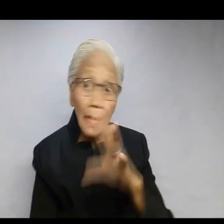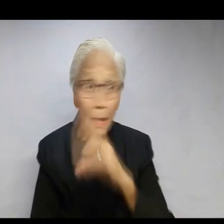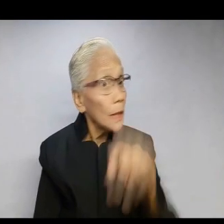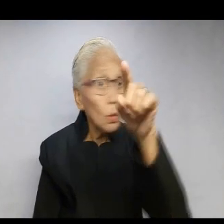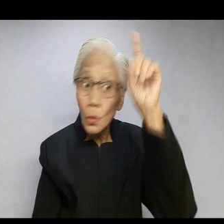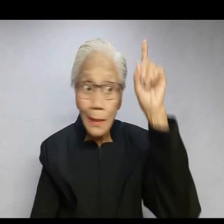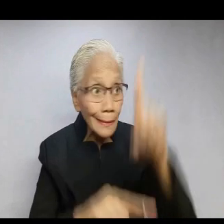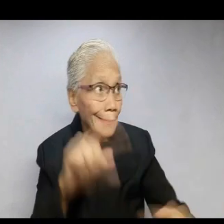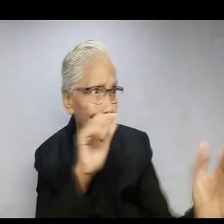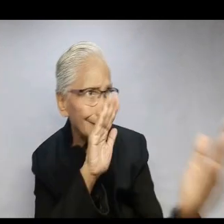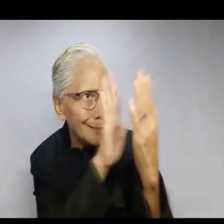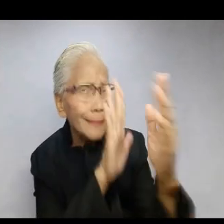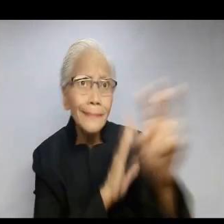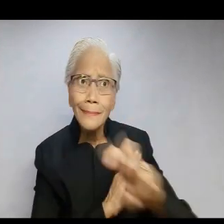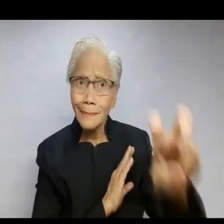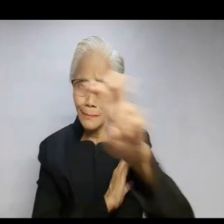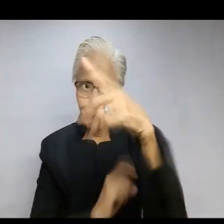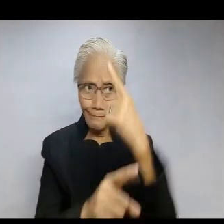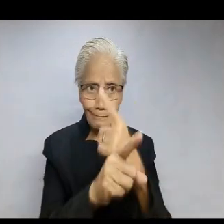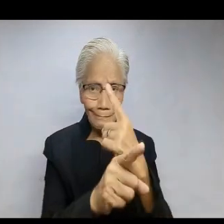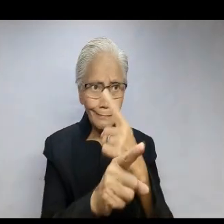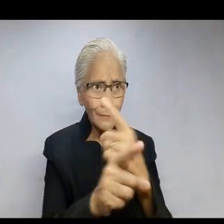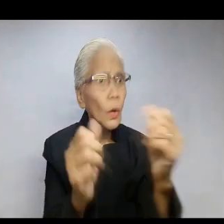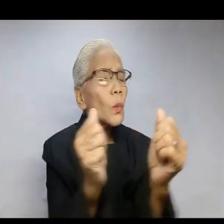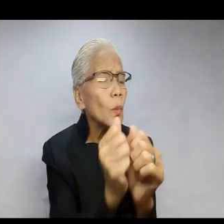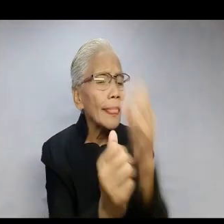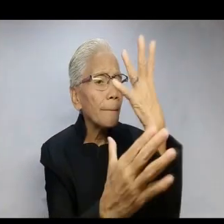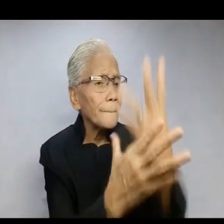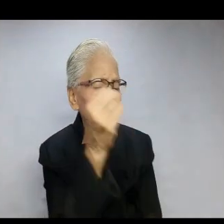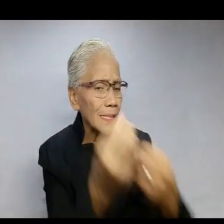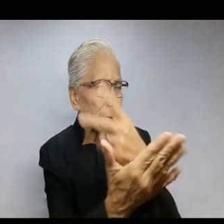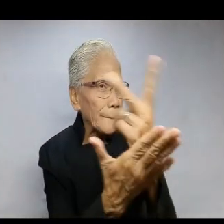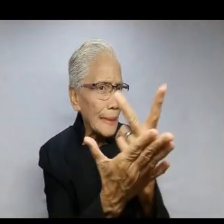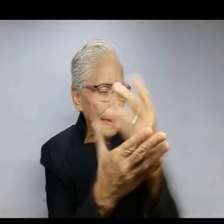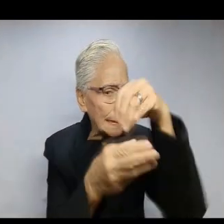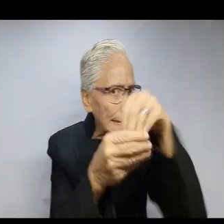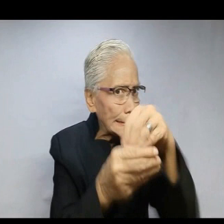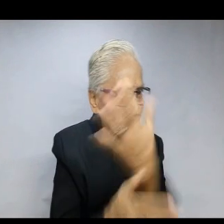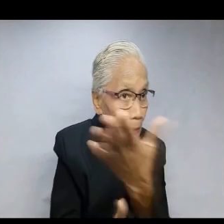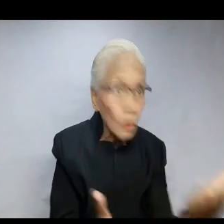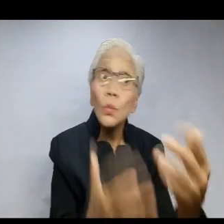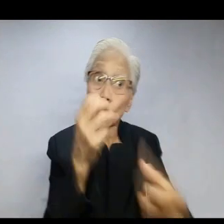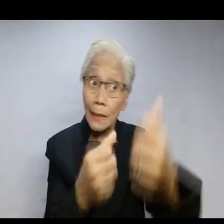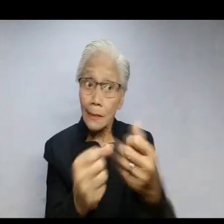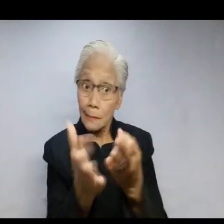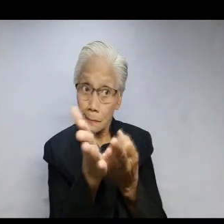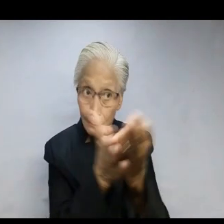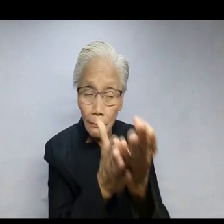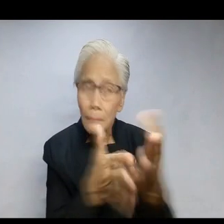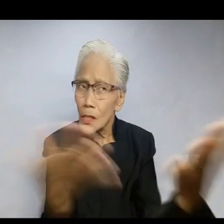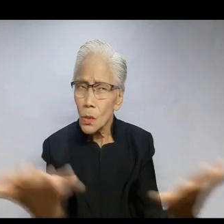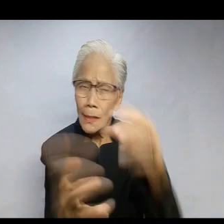loneliness. And you cannot face the journey right with a missing piece inside you. That's a